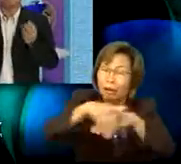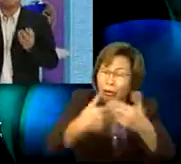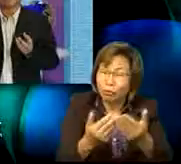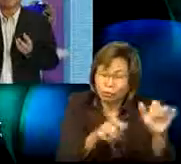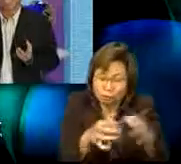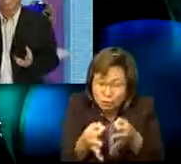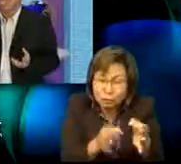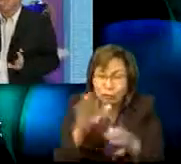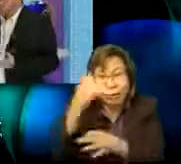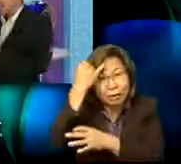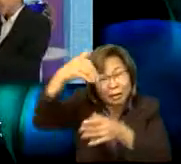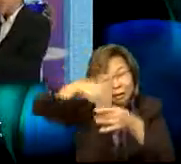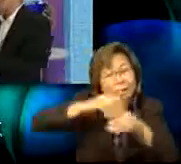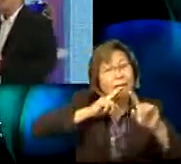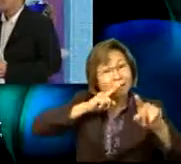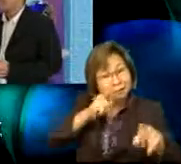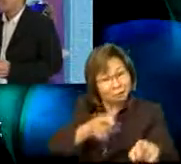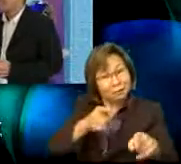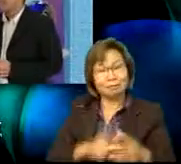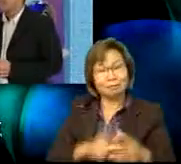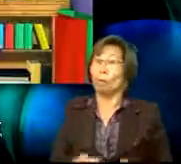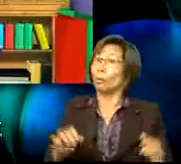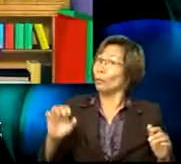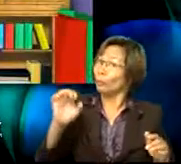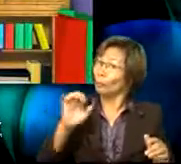you describe your ideas in your answers.